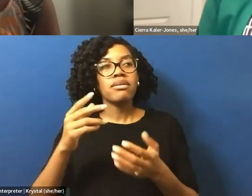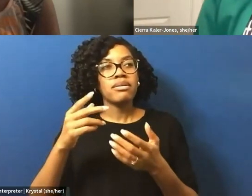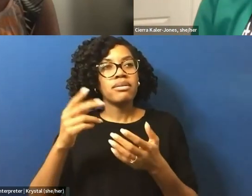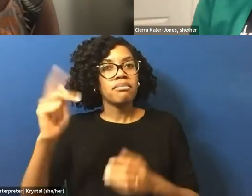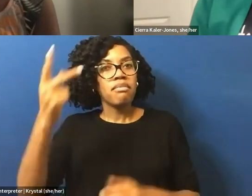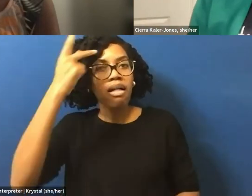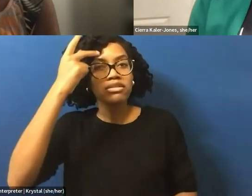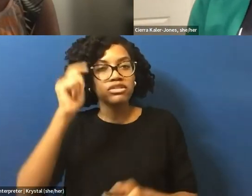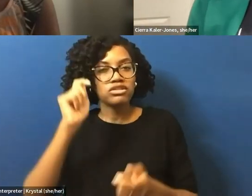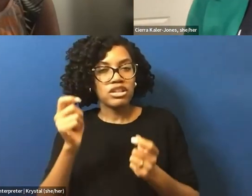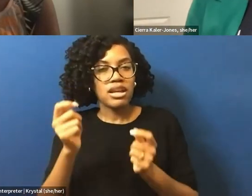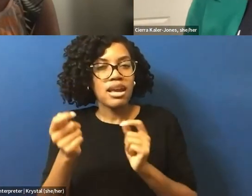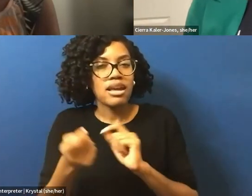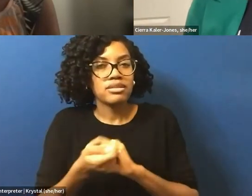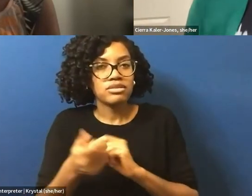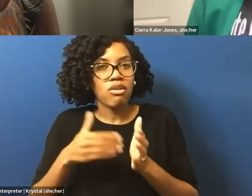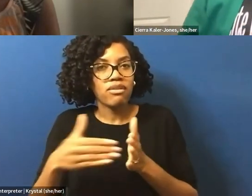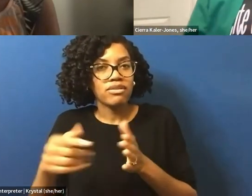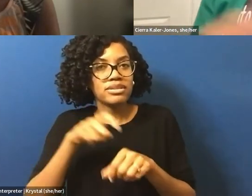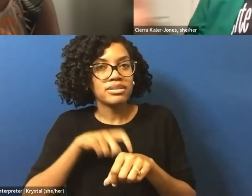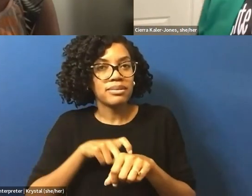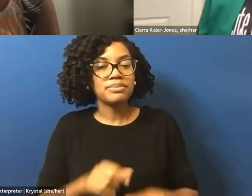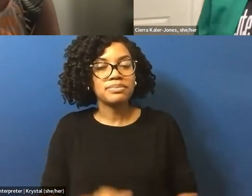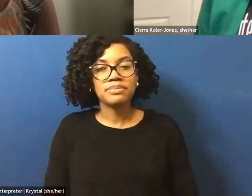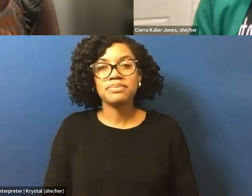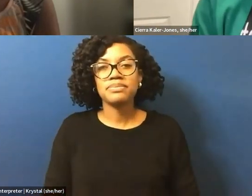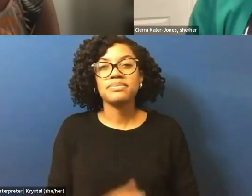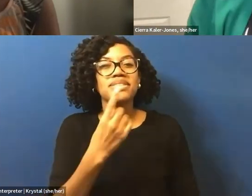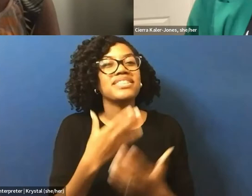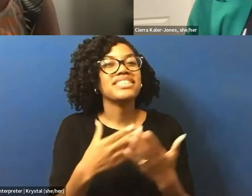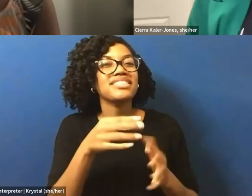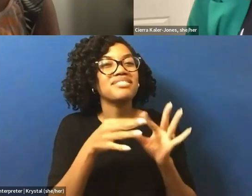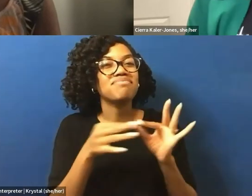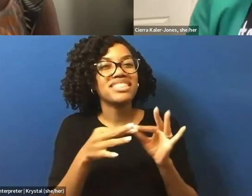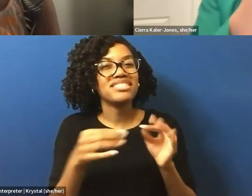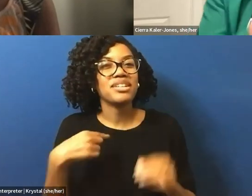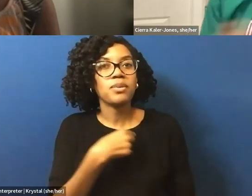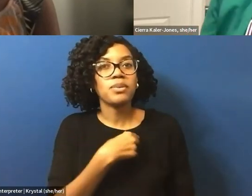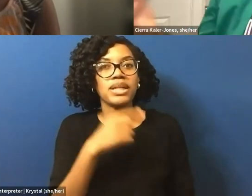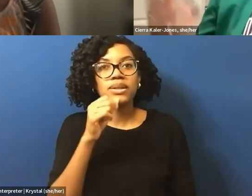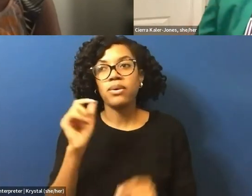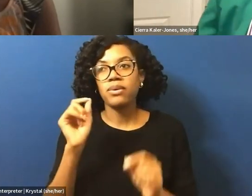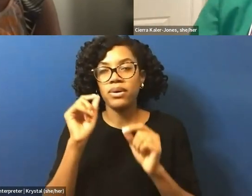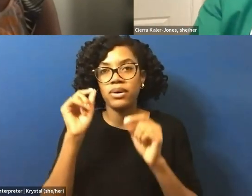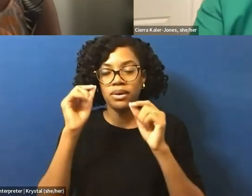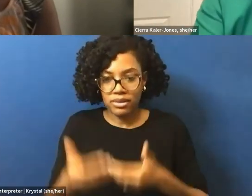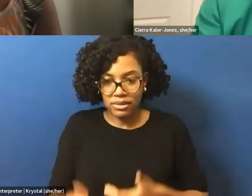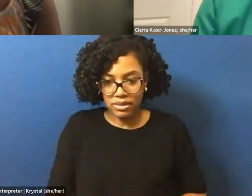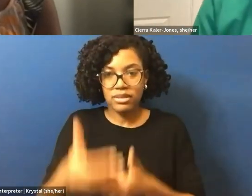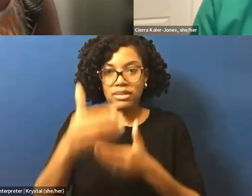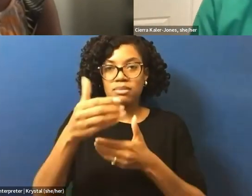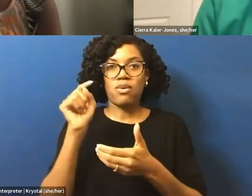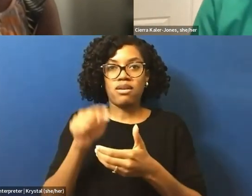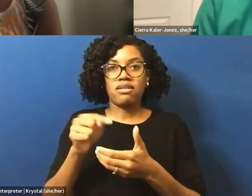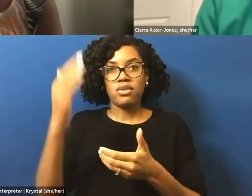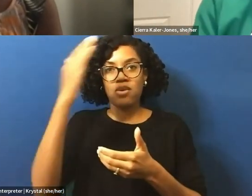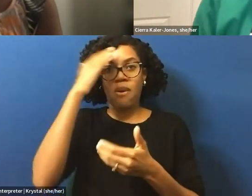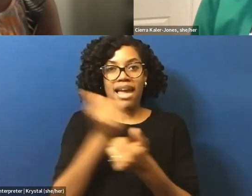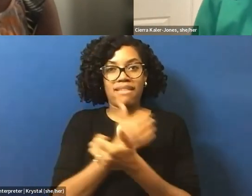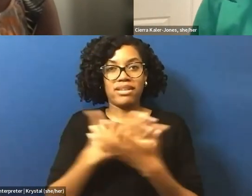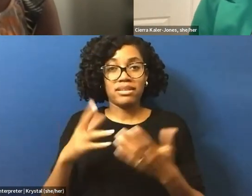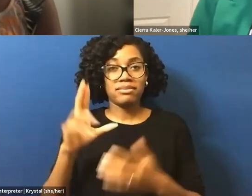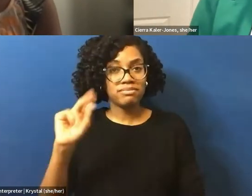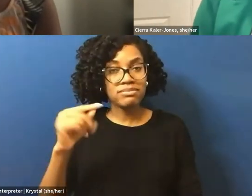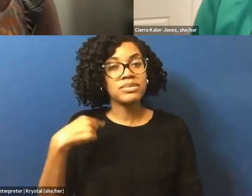that I read, you had said, you know, we don't wake up woke, right? We develop those politics over time. And